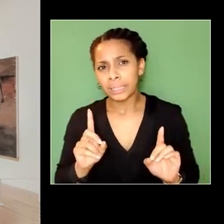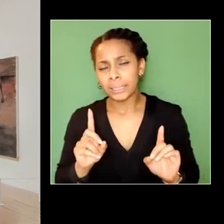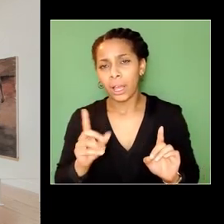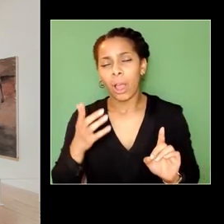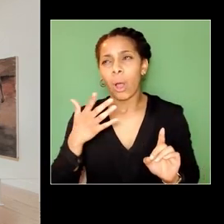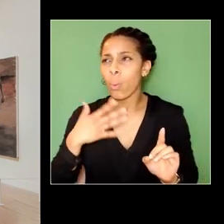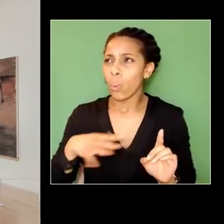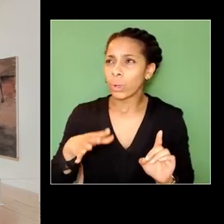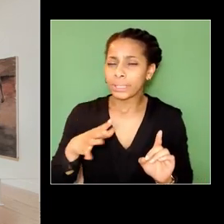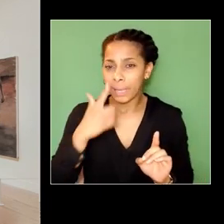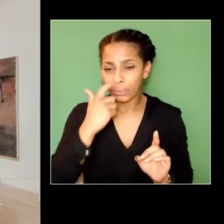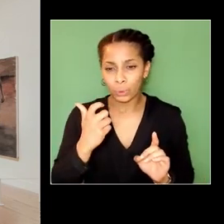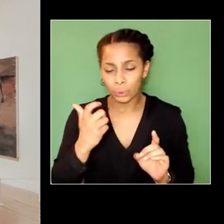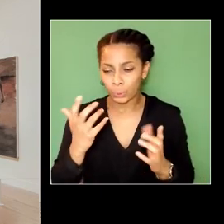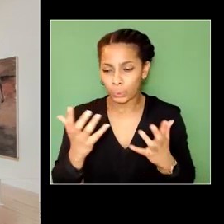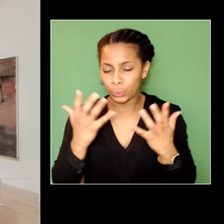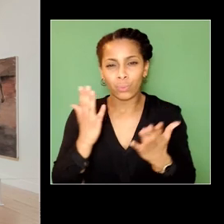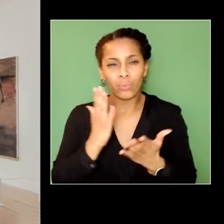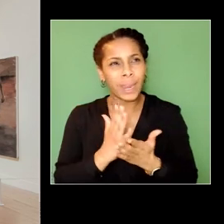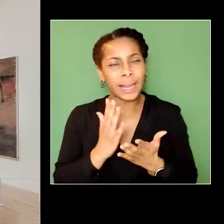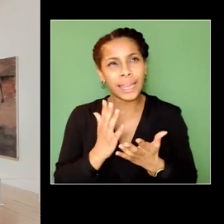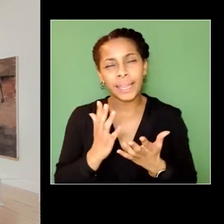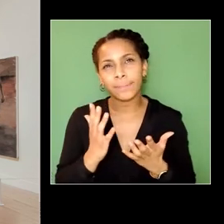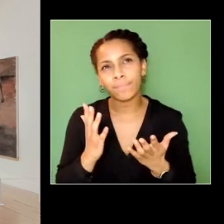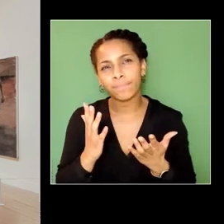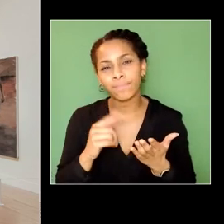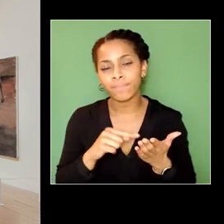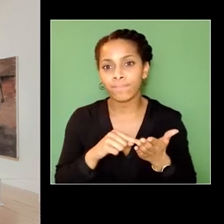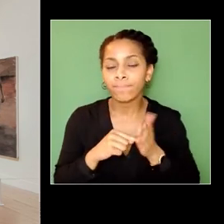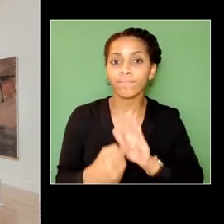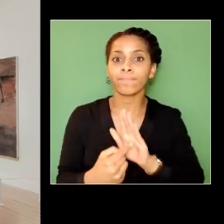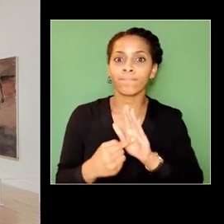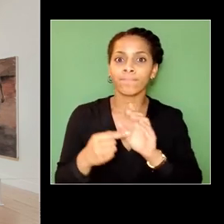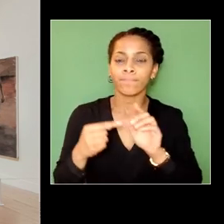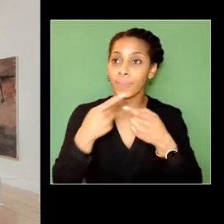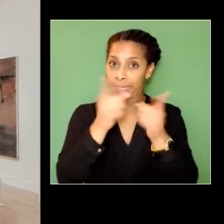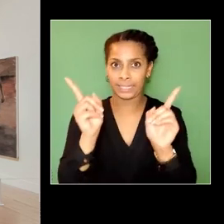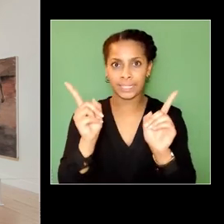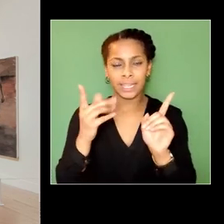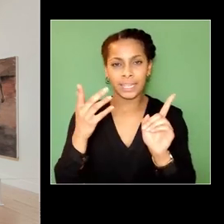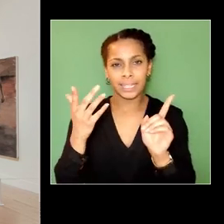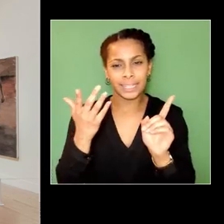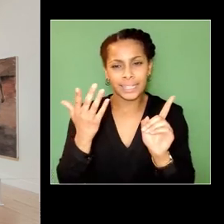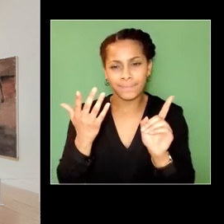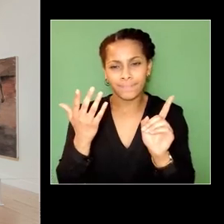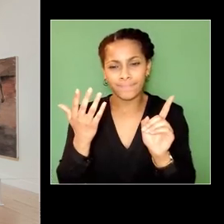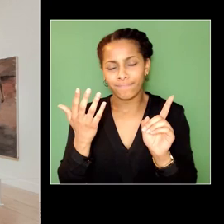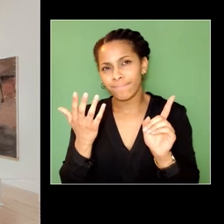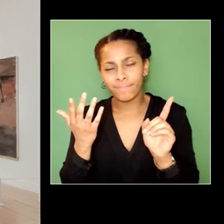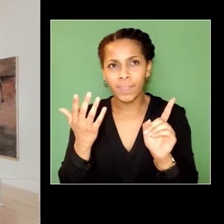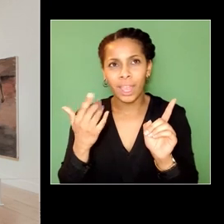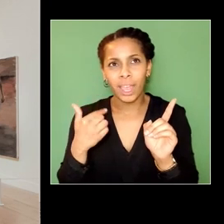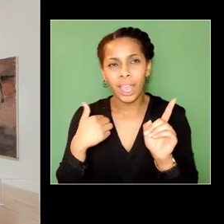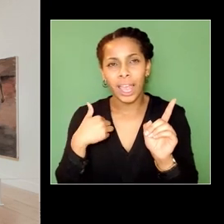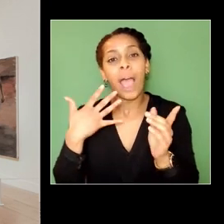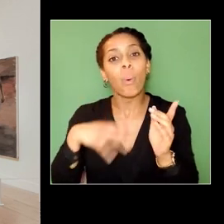extrapolate and also to really bring it back, that it I wanted it to be, I've always wanted it to be